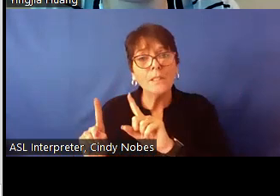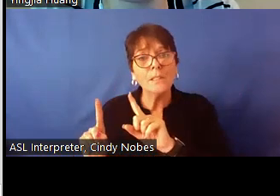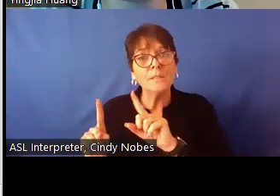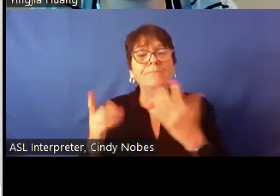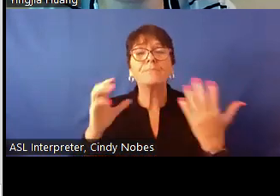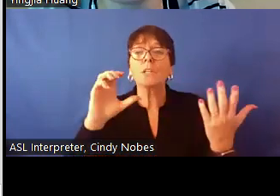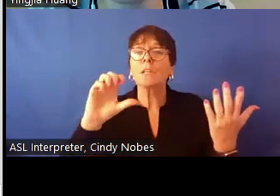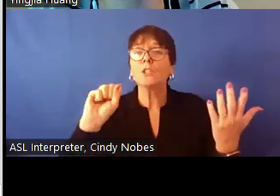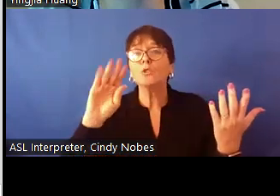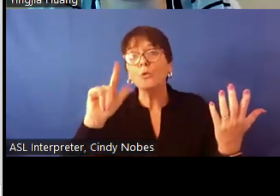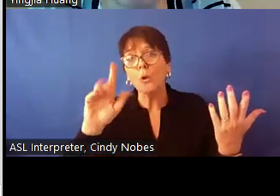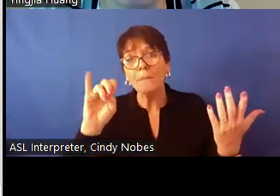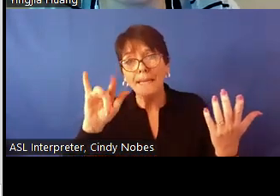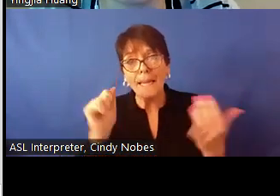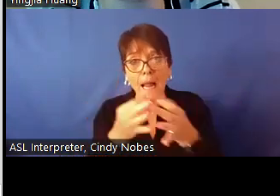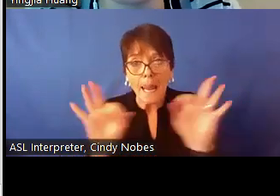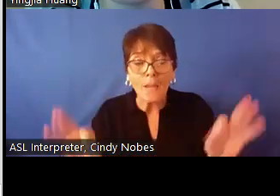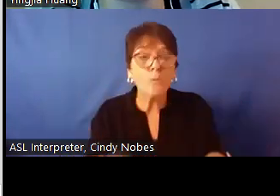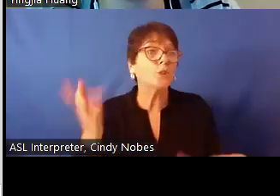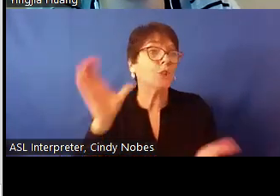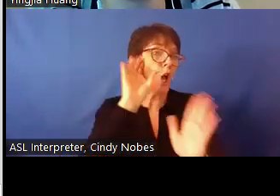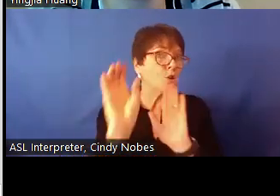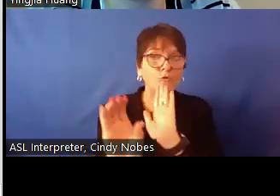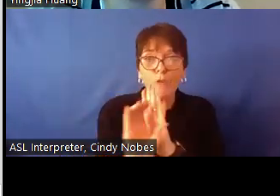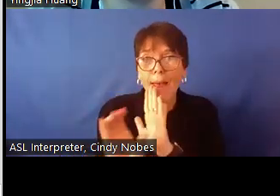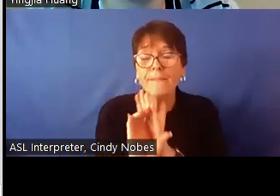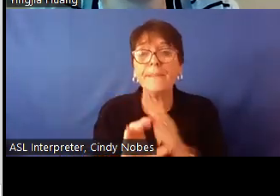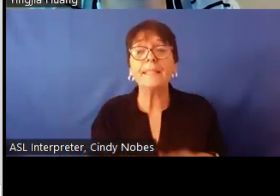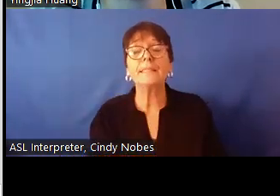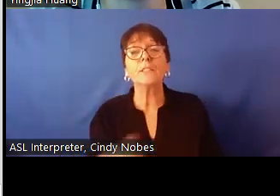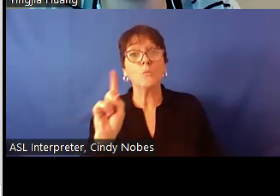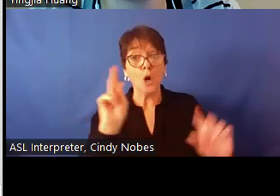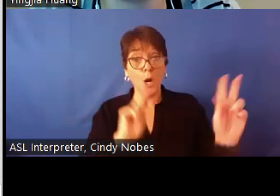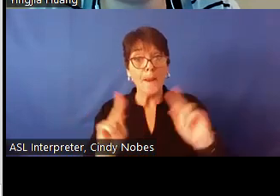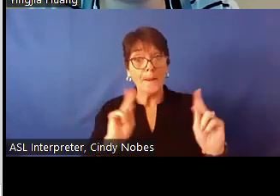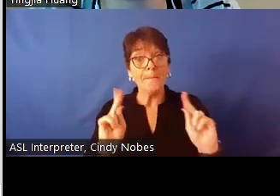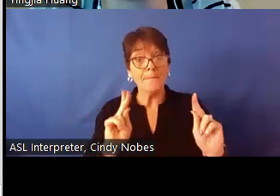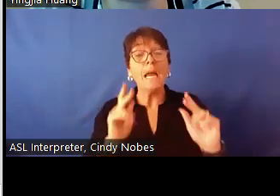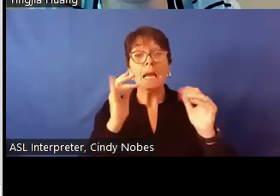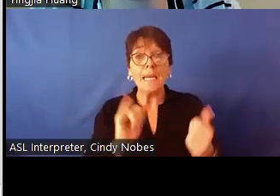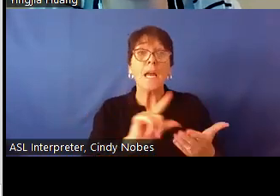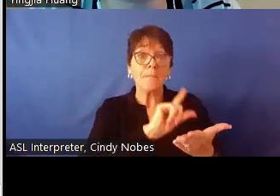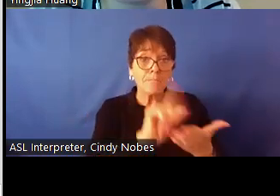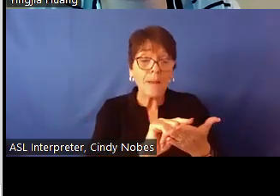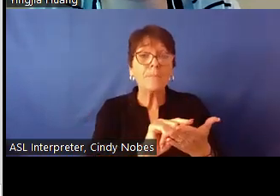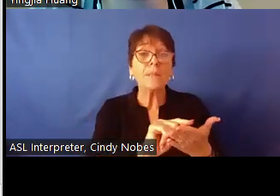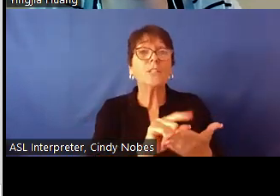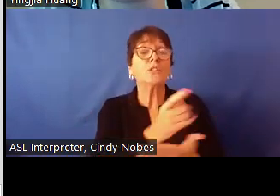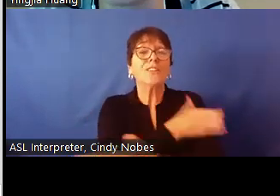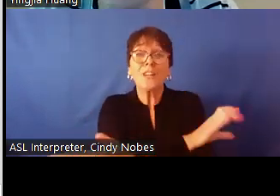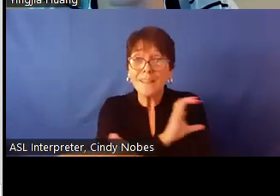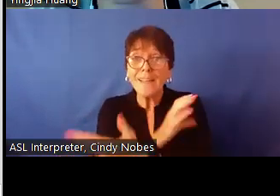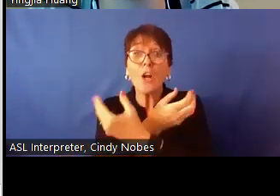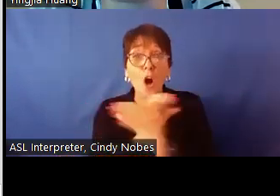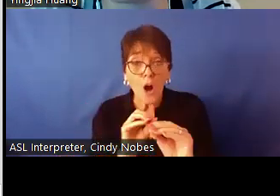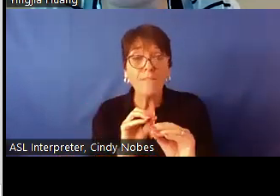social media language, graphics, where folks can publish in the provider clinic offices and